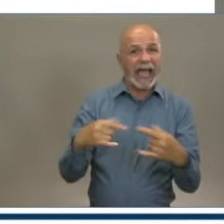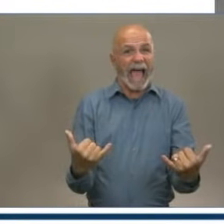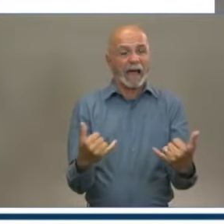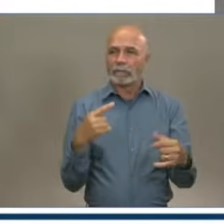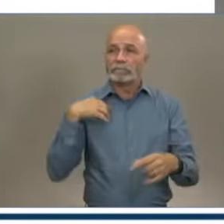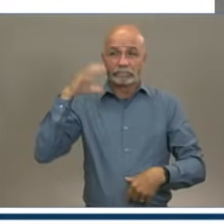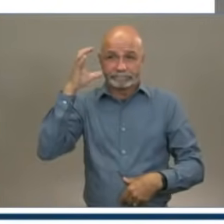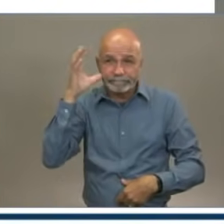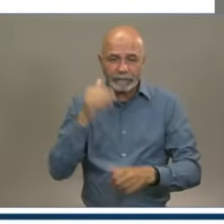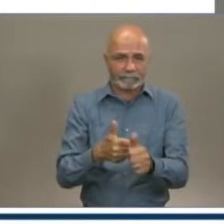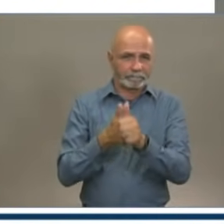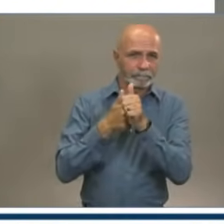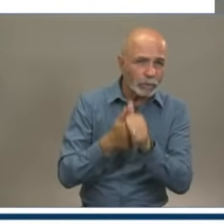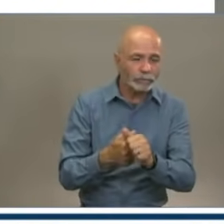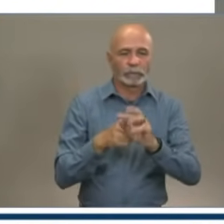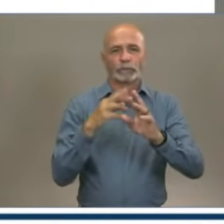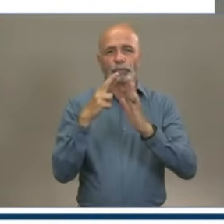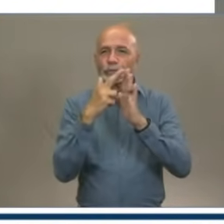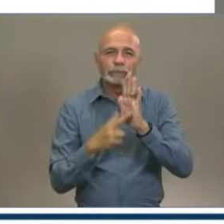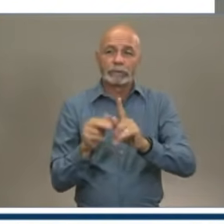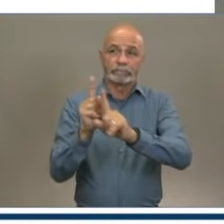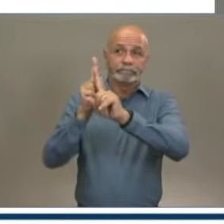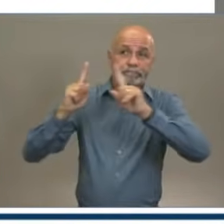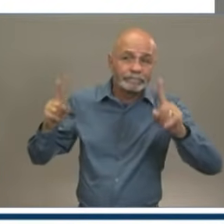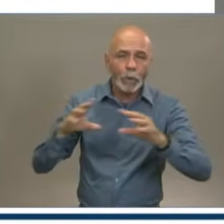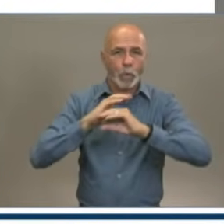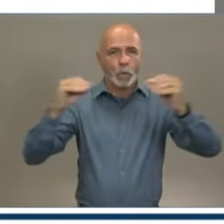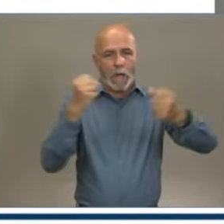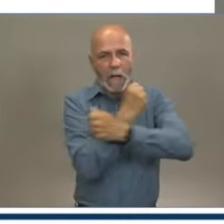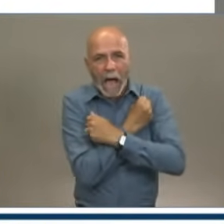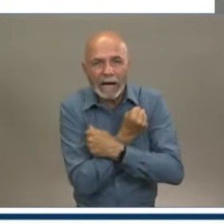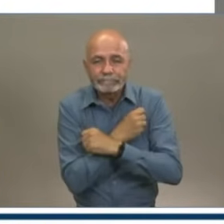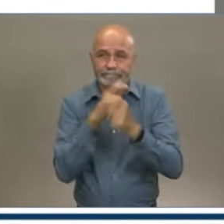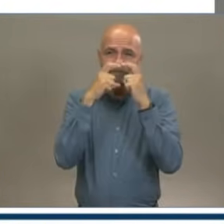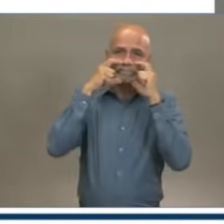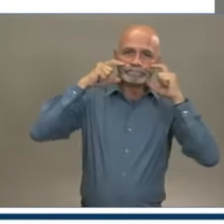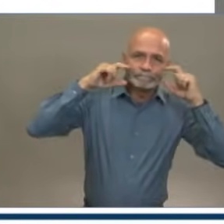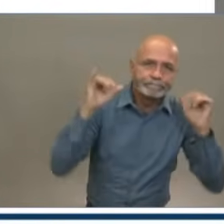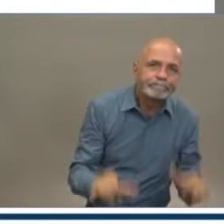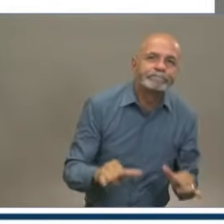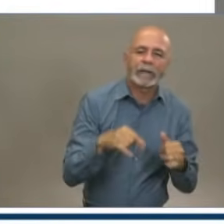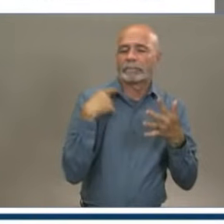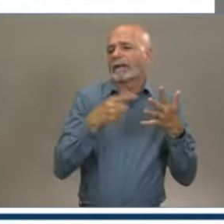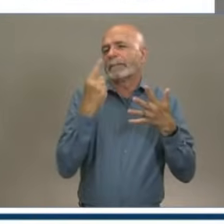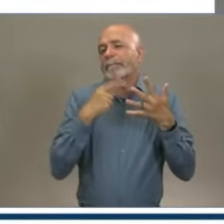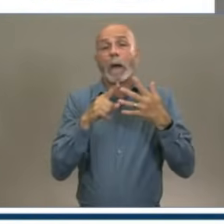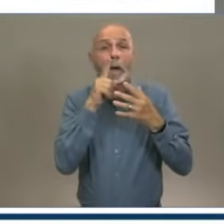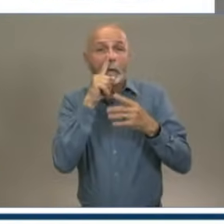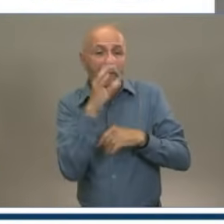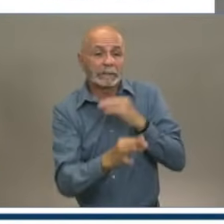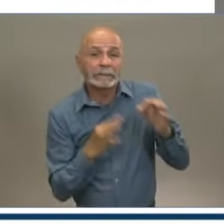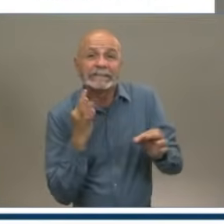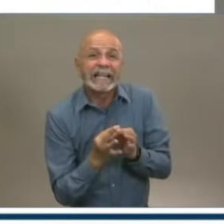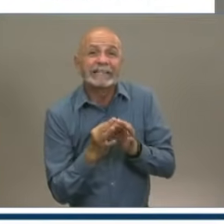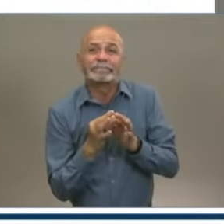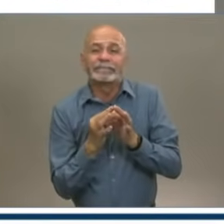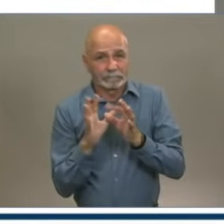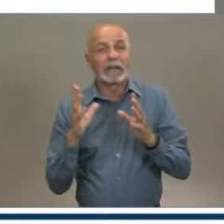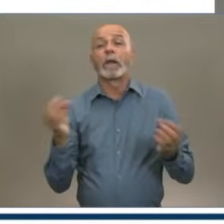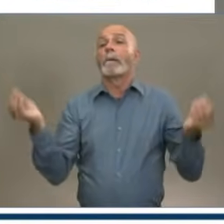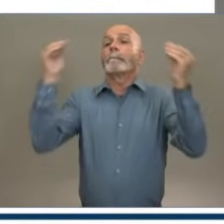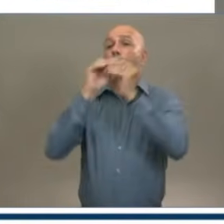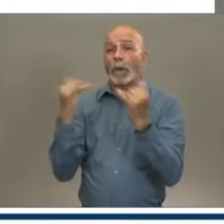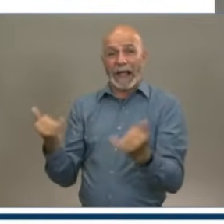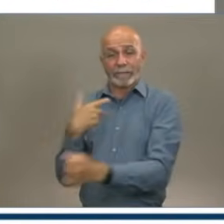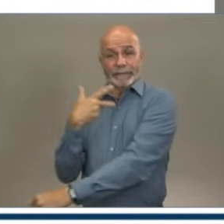loved ones, worn your masks, gotten tested, and now you're getting vaccinated. I wore my Nova Scotia tartan